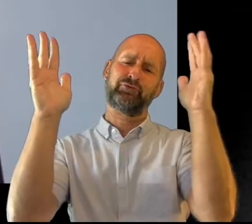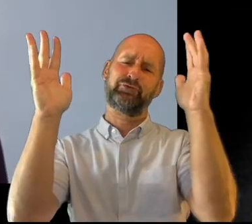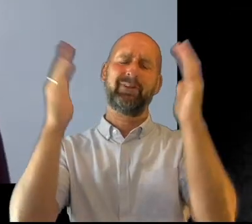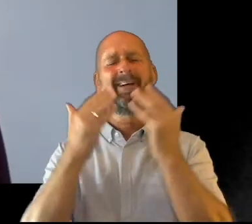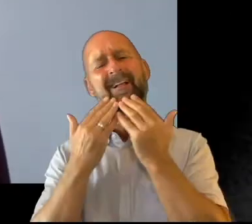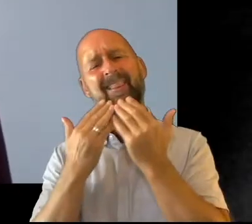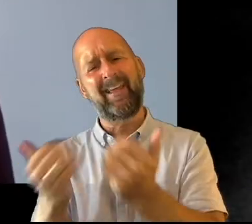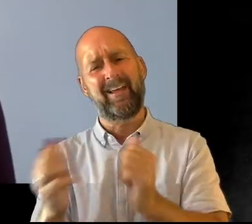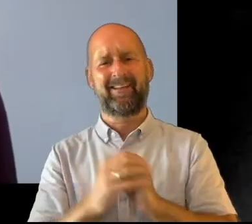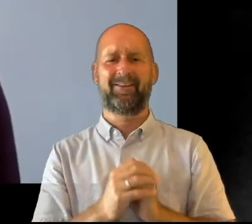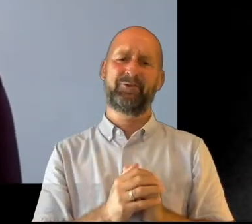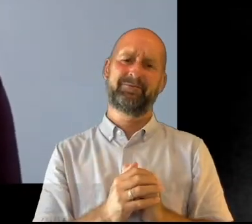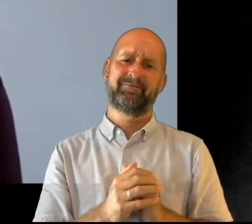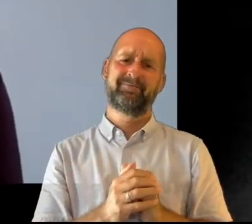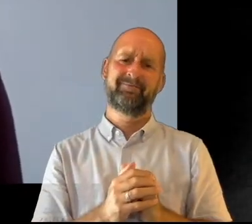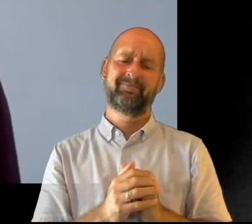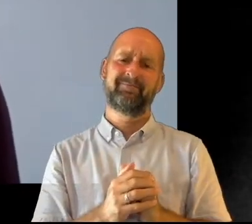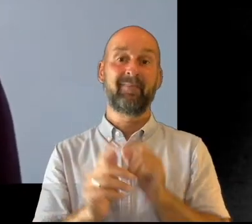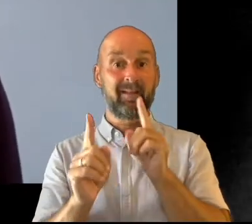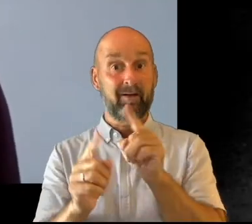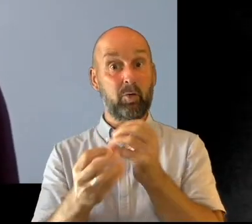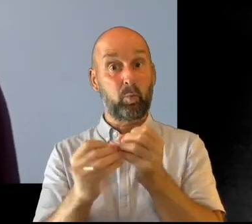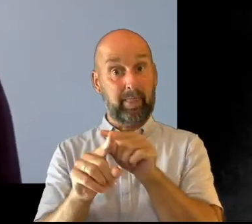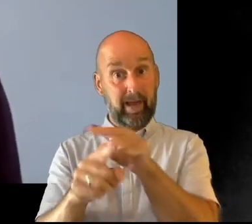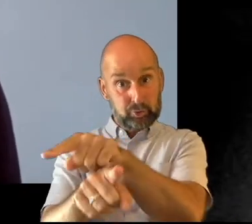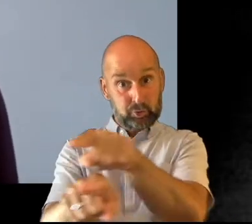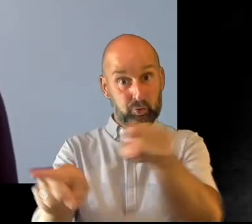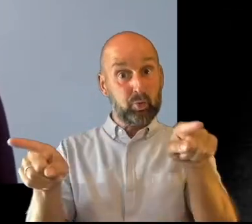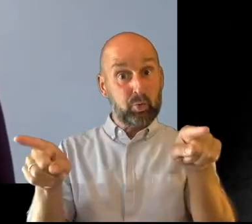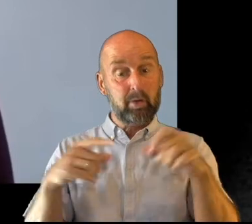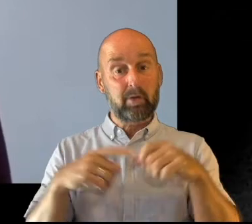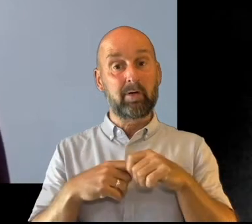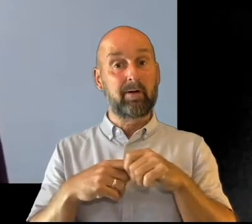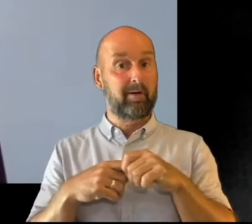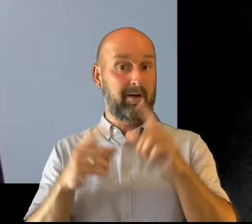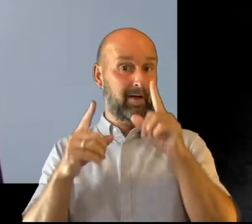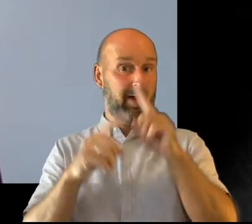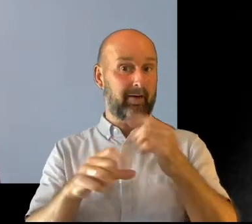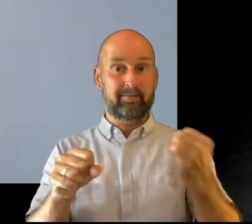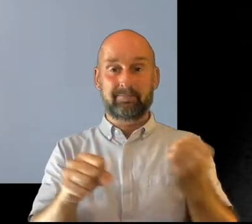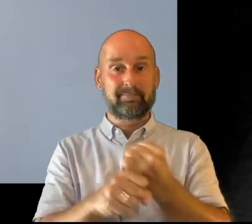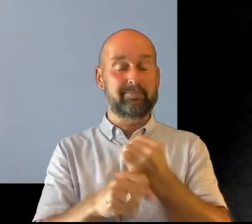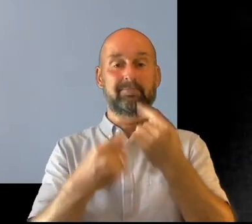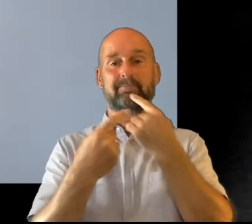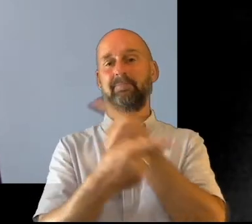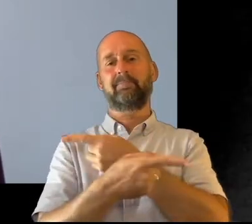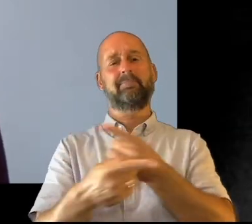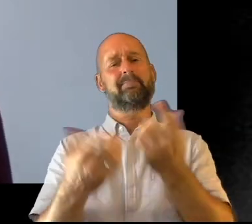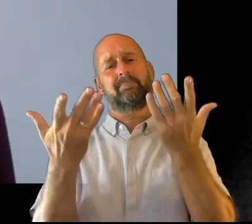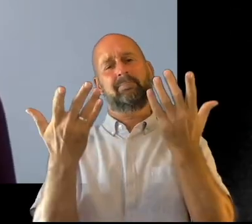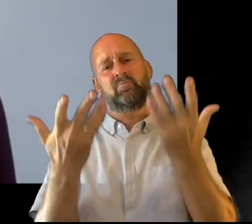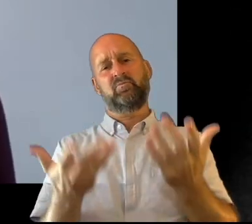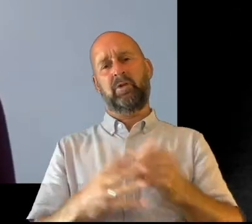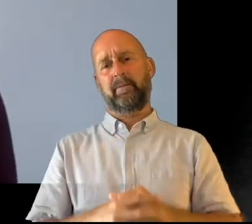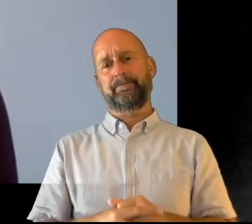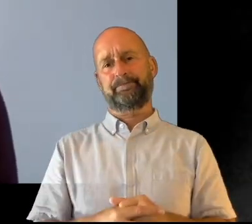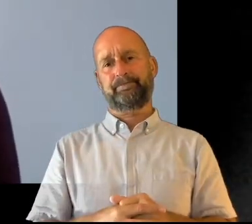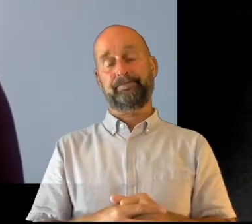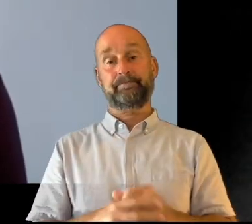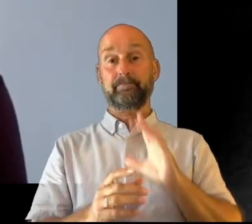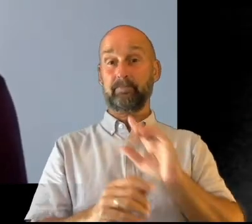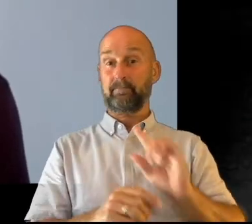Thank you. But without you, I would not be able to make this announcement today. For